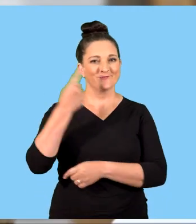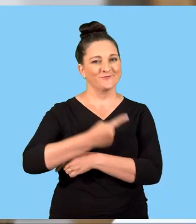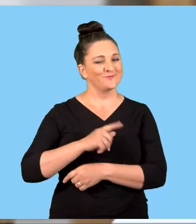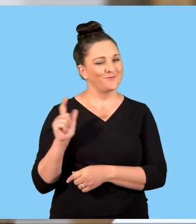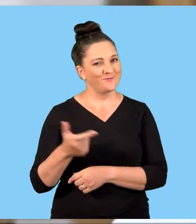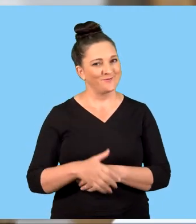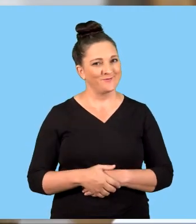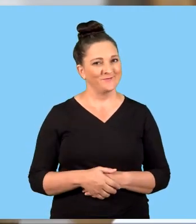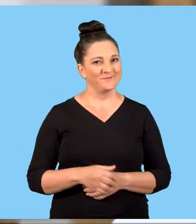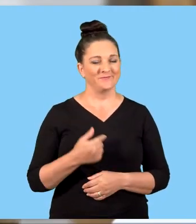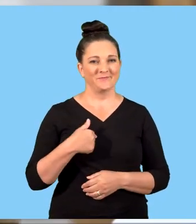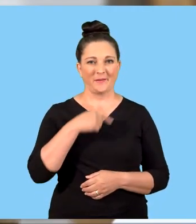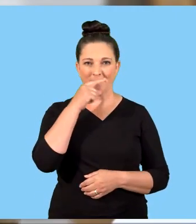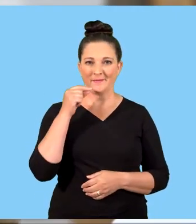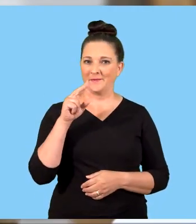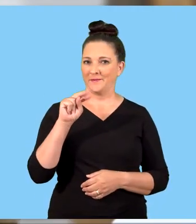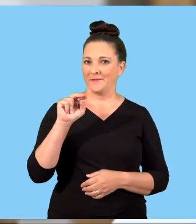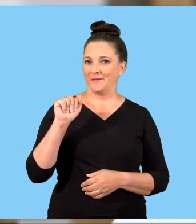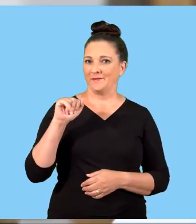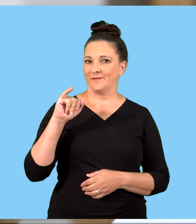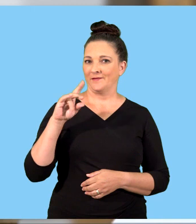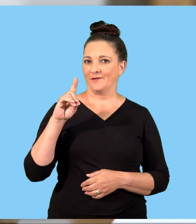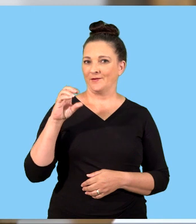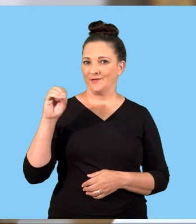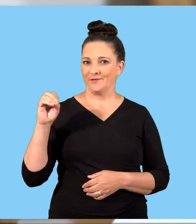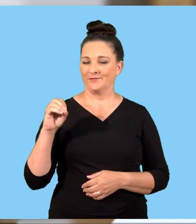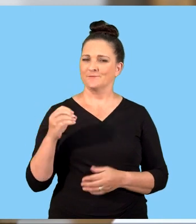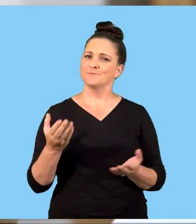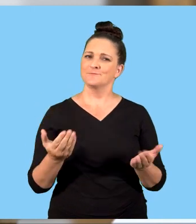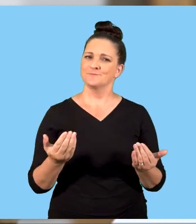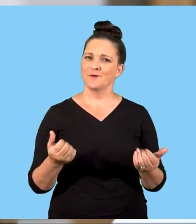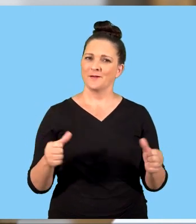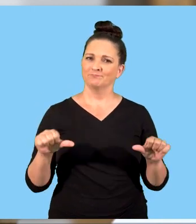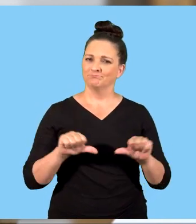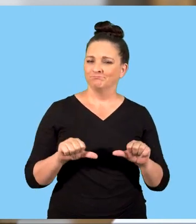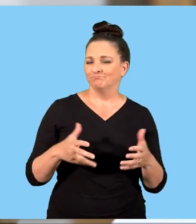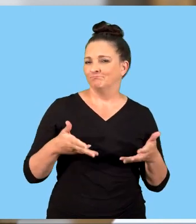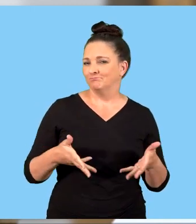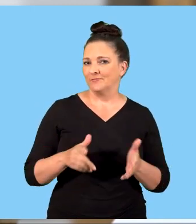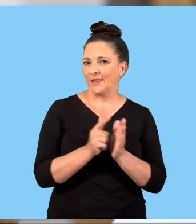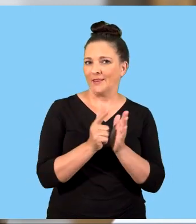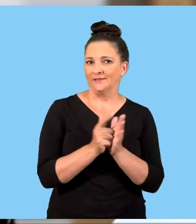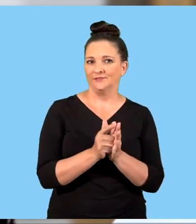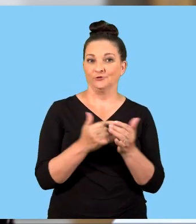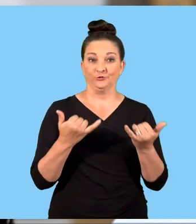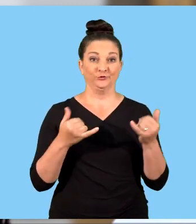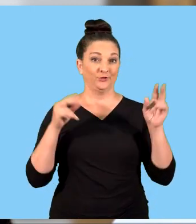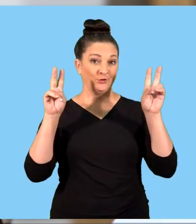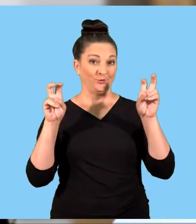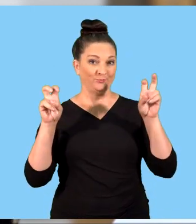Good day, everyone. My name is Hussein Naidu. Welcome to this lesson. It's grade 10 Maths Literacy. And the topic for